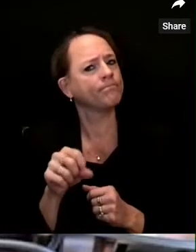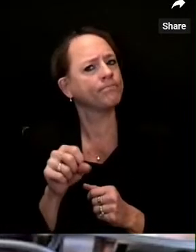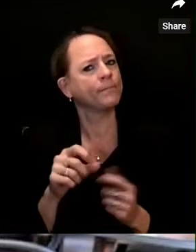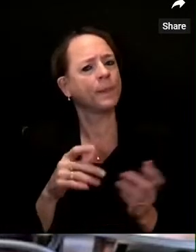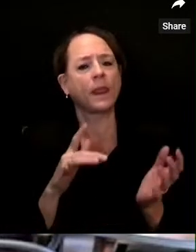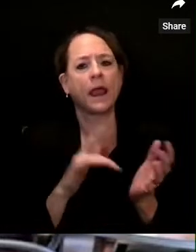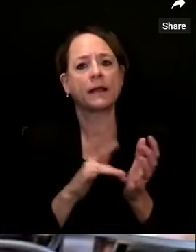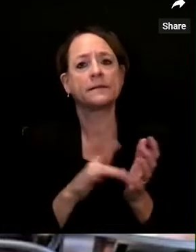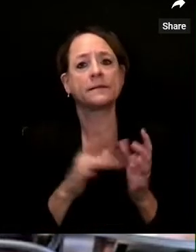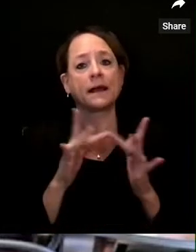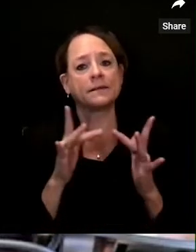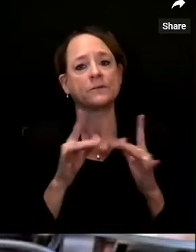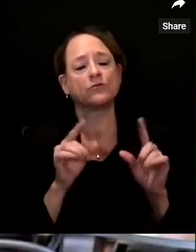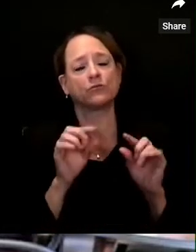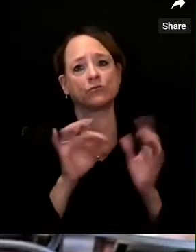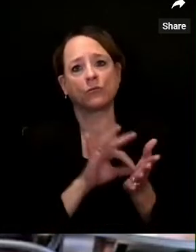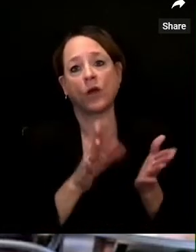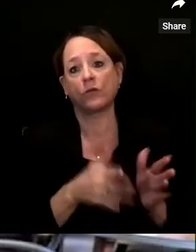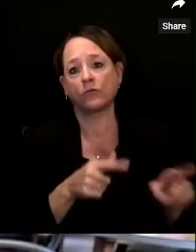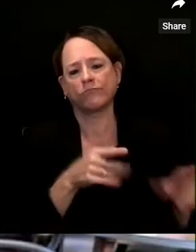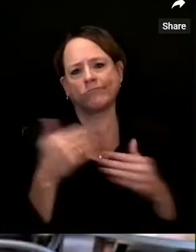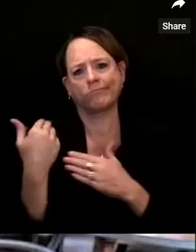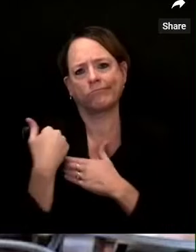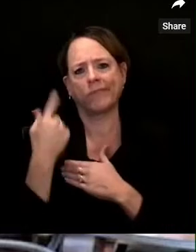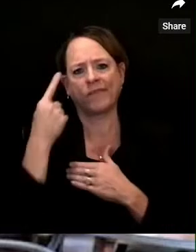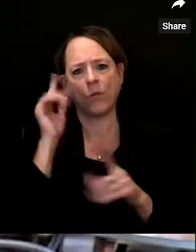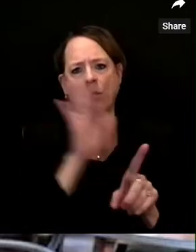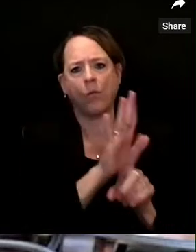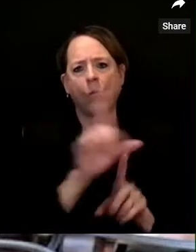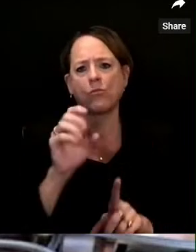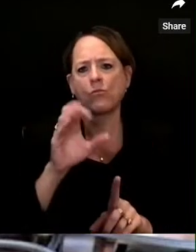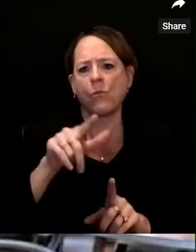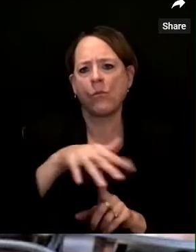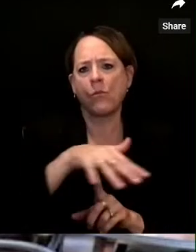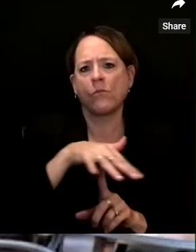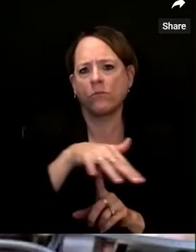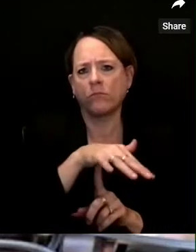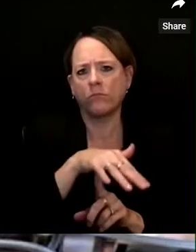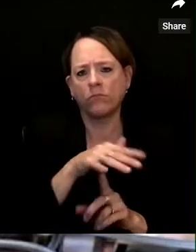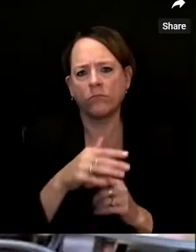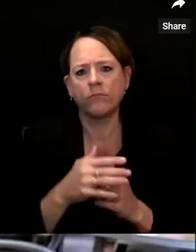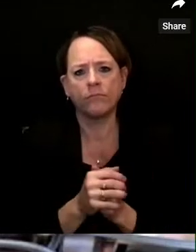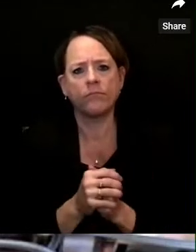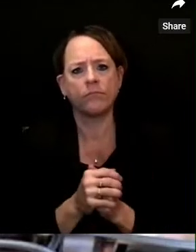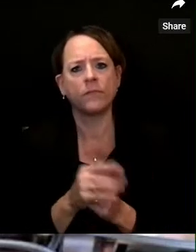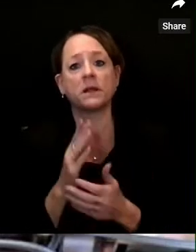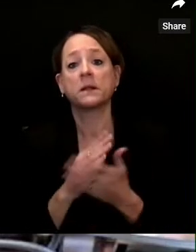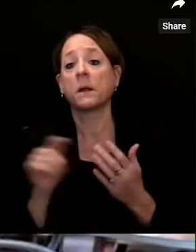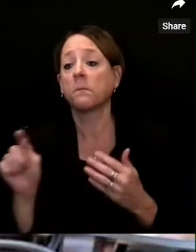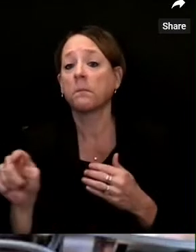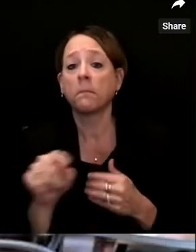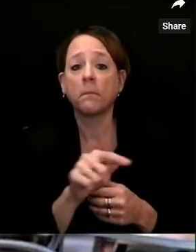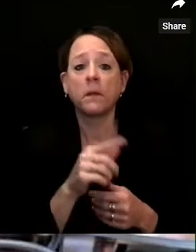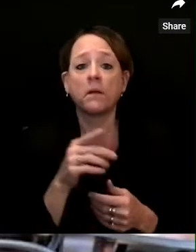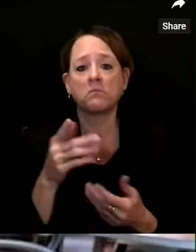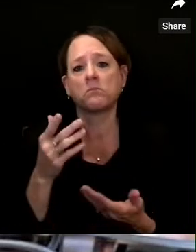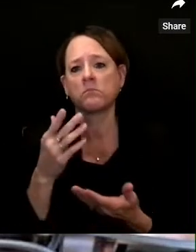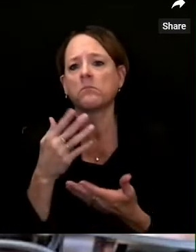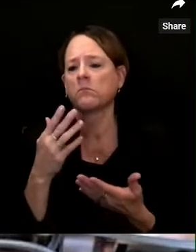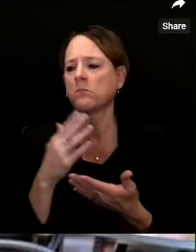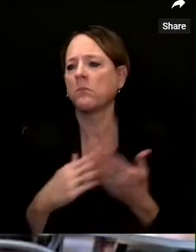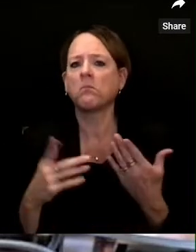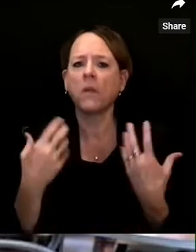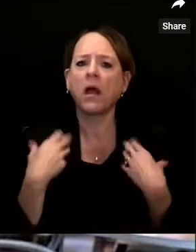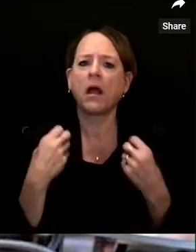schools, we have some of our school districts that have the capacity to do their own contact tracing. Others are working